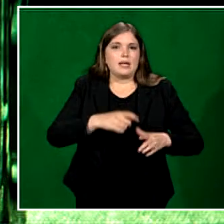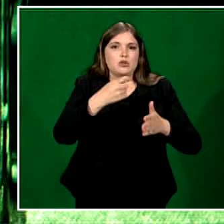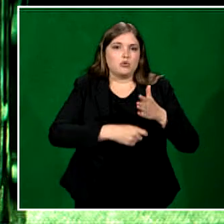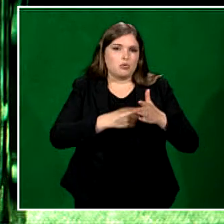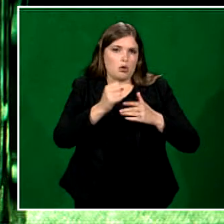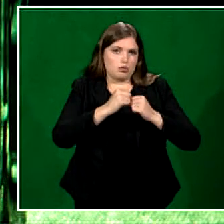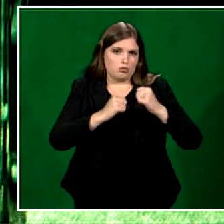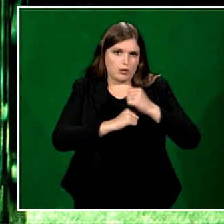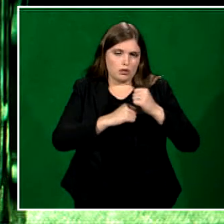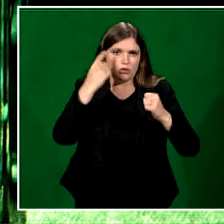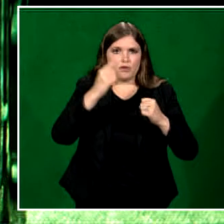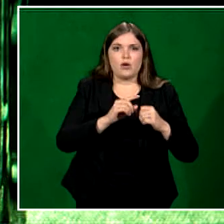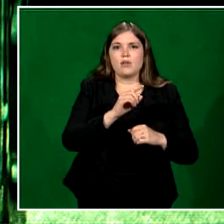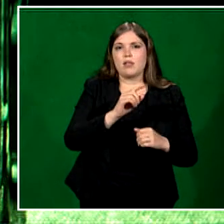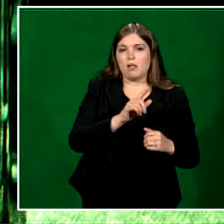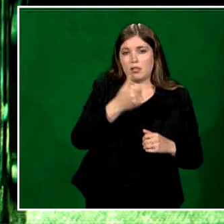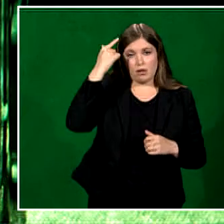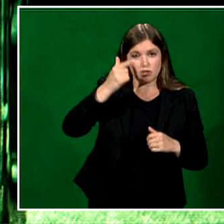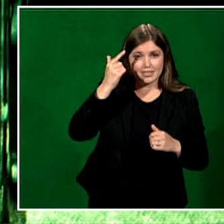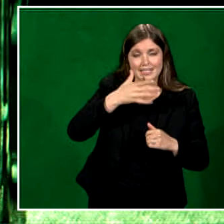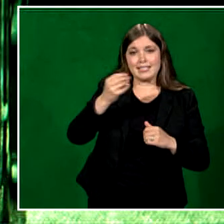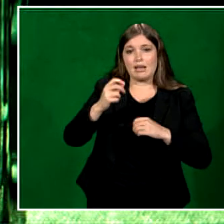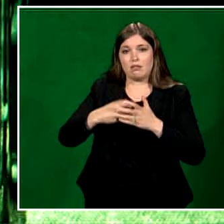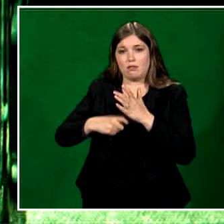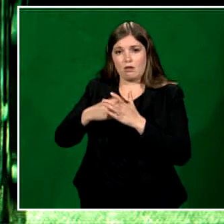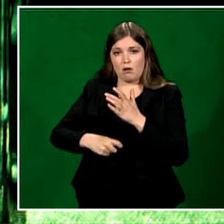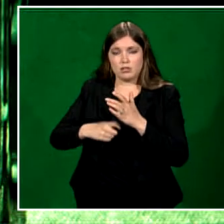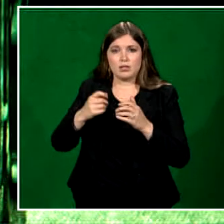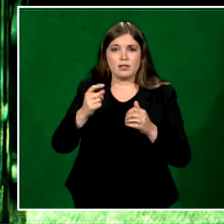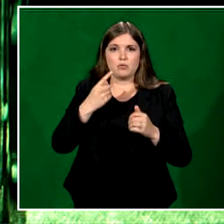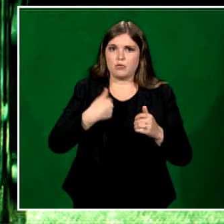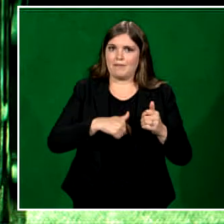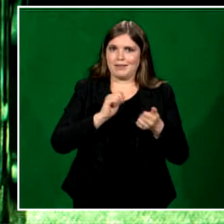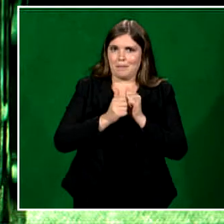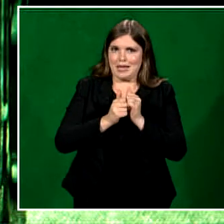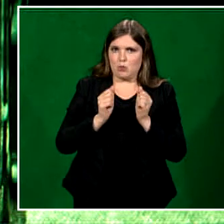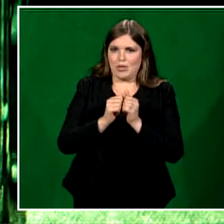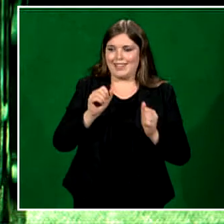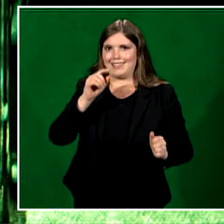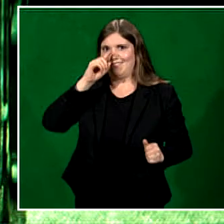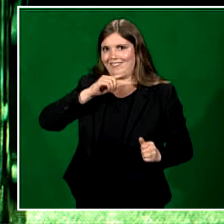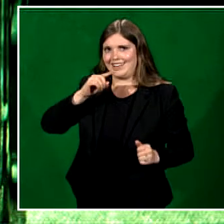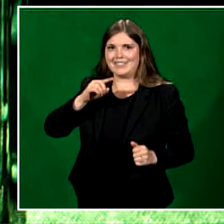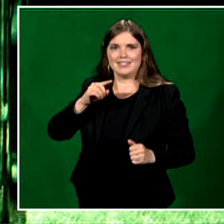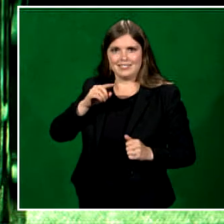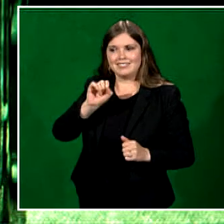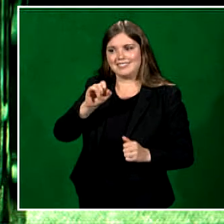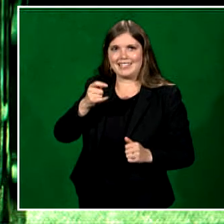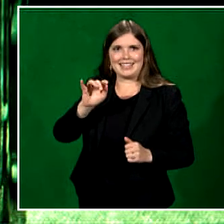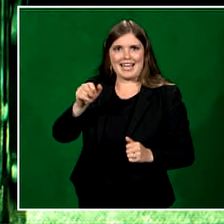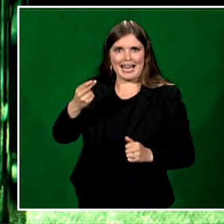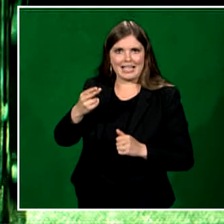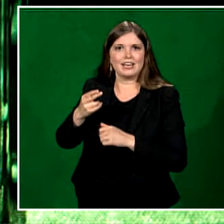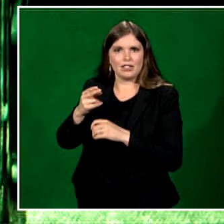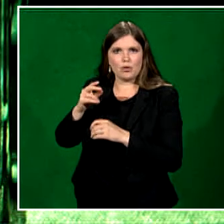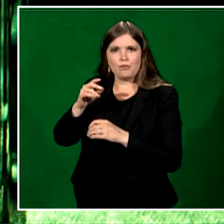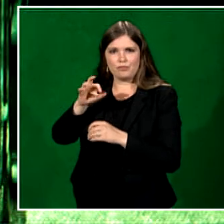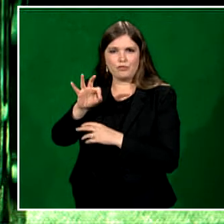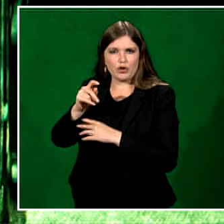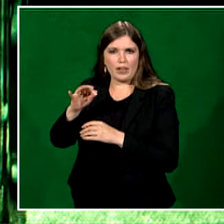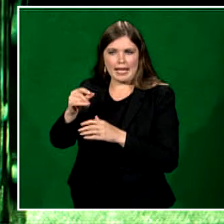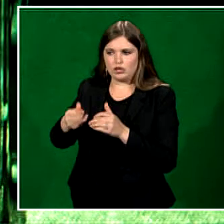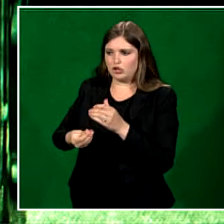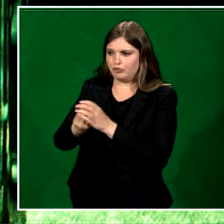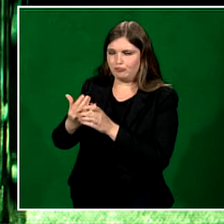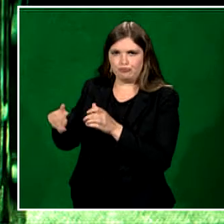production and being able to effectively compete with synthetic organic fertilizers. But ultimately, you'll need to prove to farmers that for